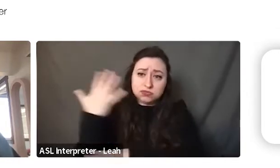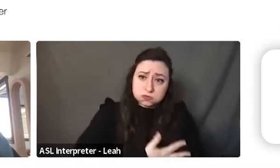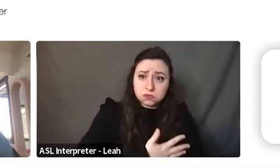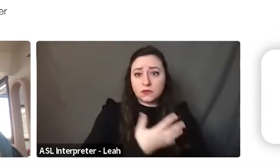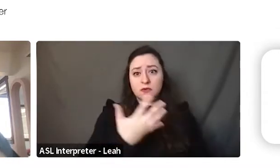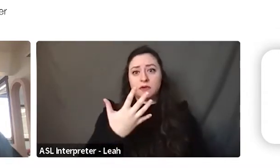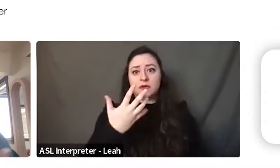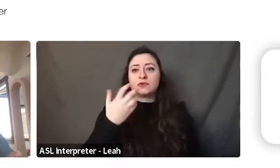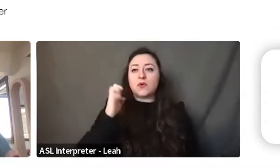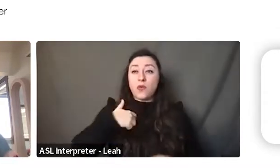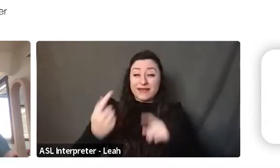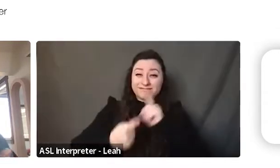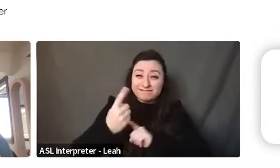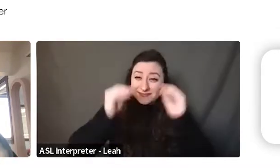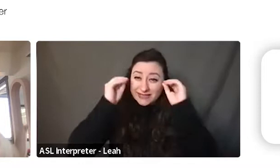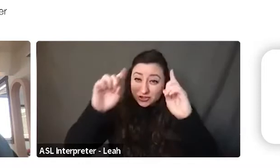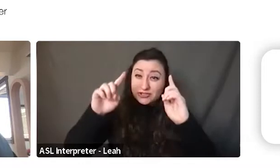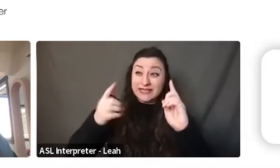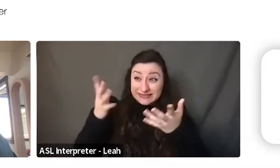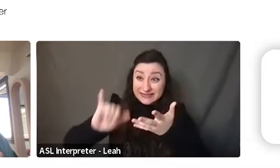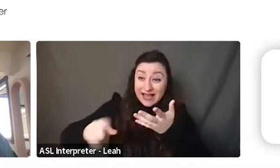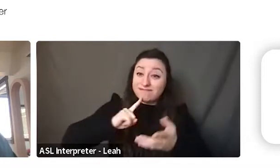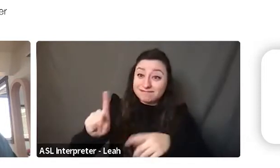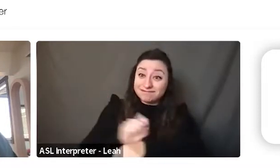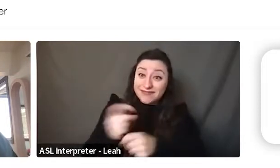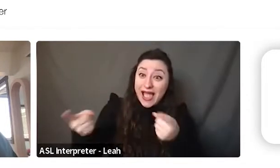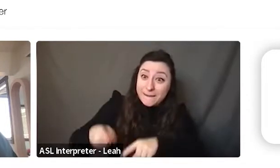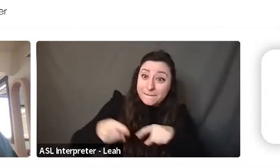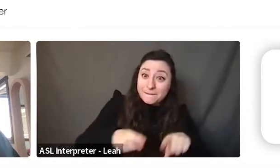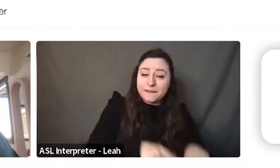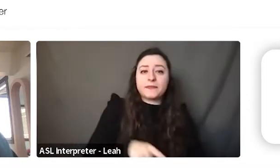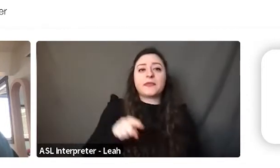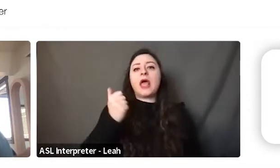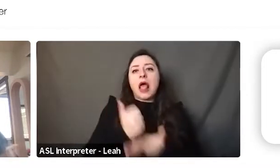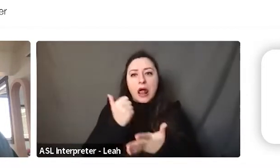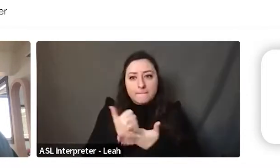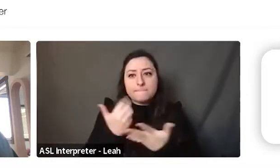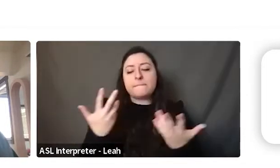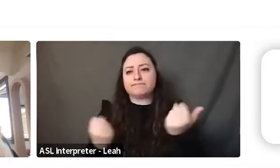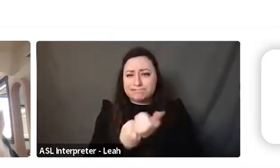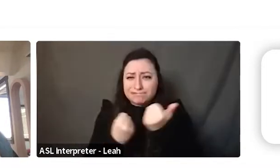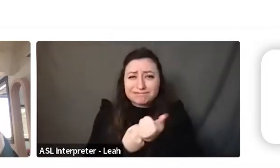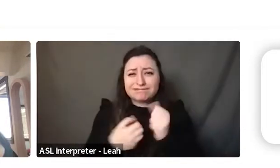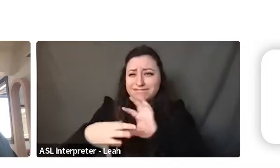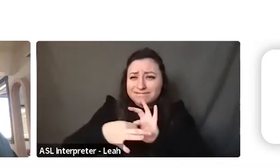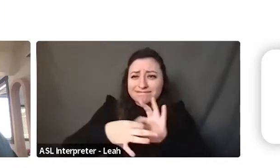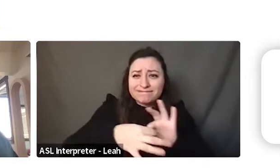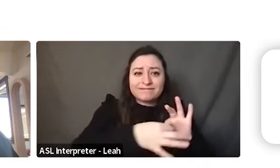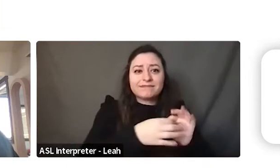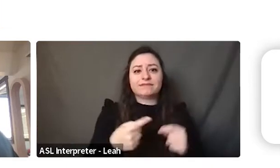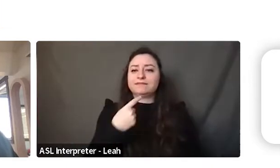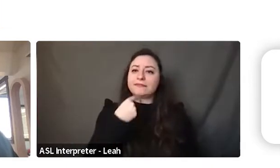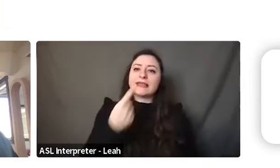education, doing that type of education internally, also helped us build the campaign, build these ties a little, like tell the story a